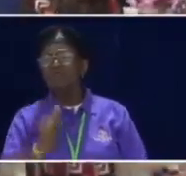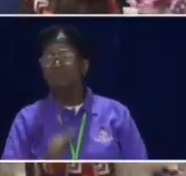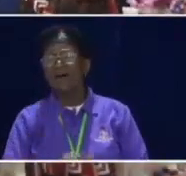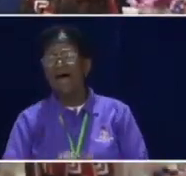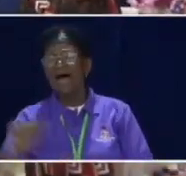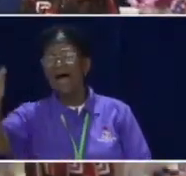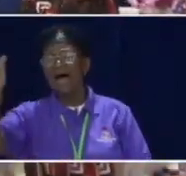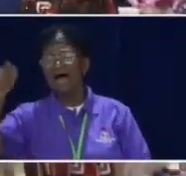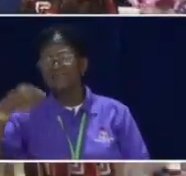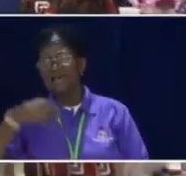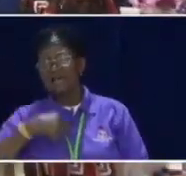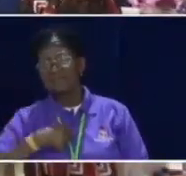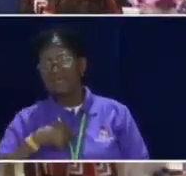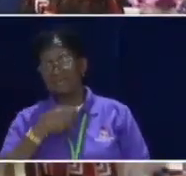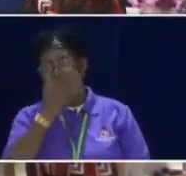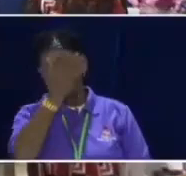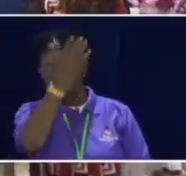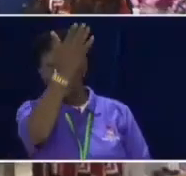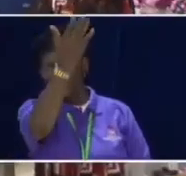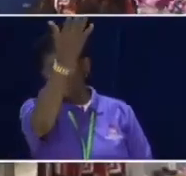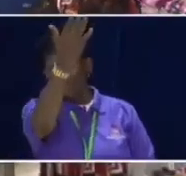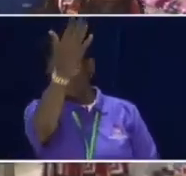not pass me